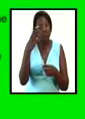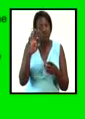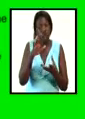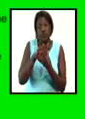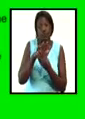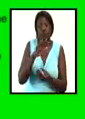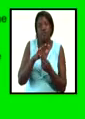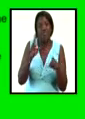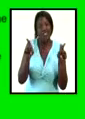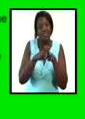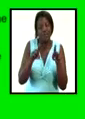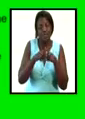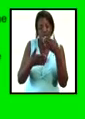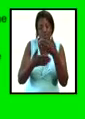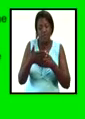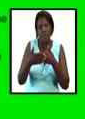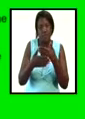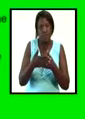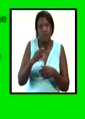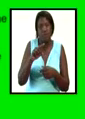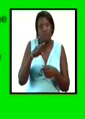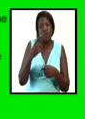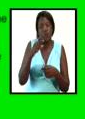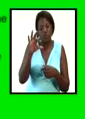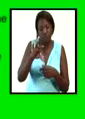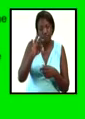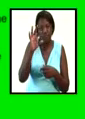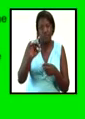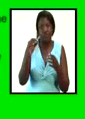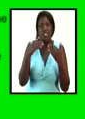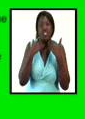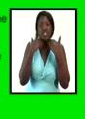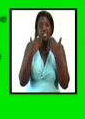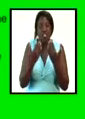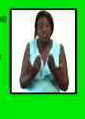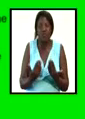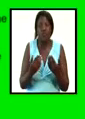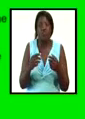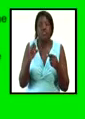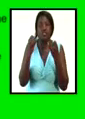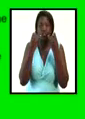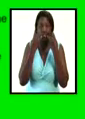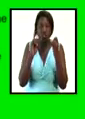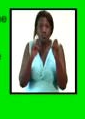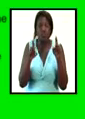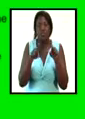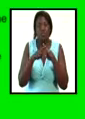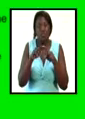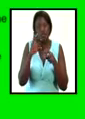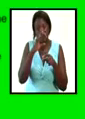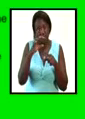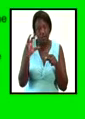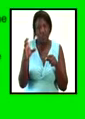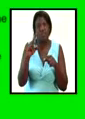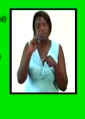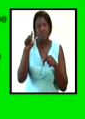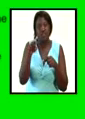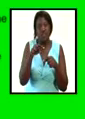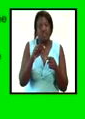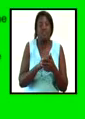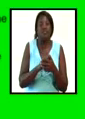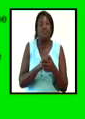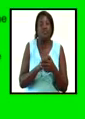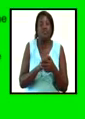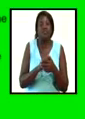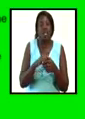passage, but refer to it in order to avoid careless, factual, or spelling mistakes. This applies particularly to